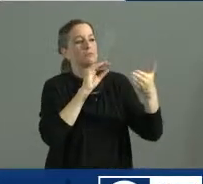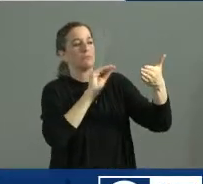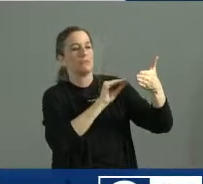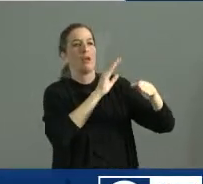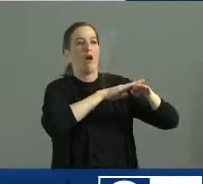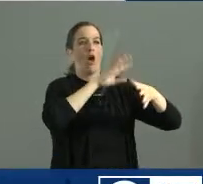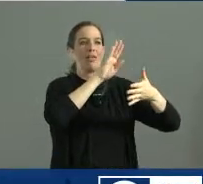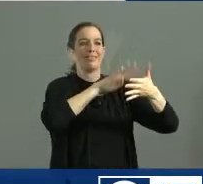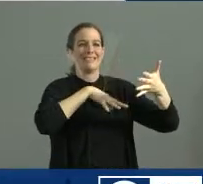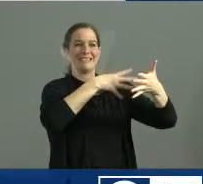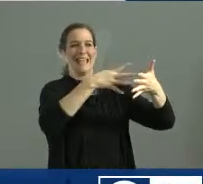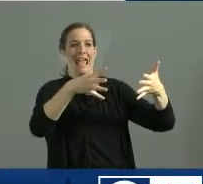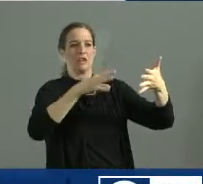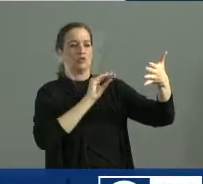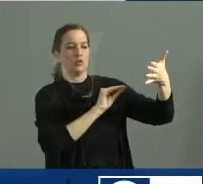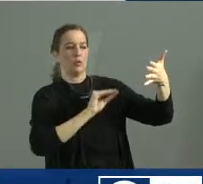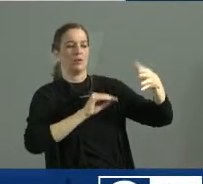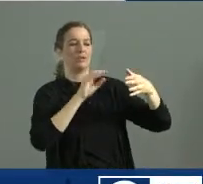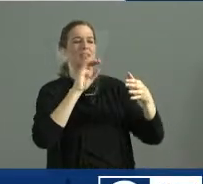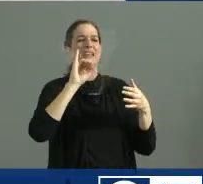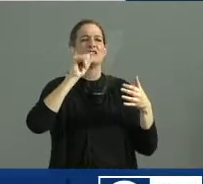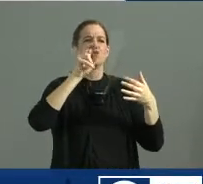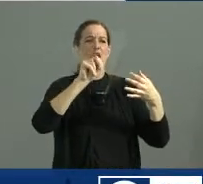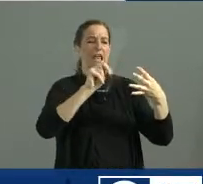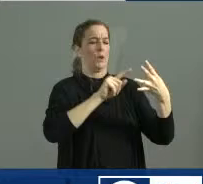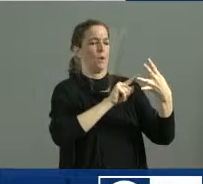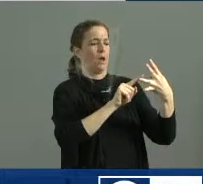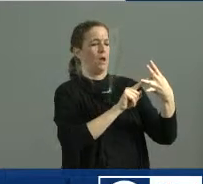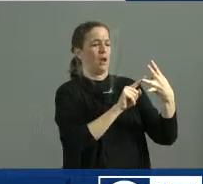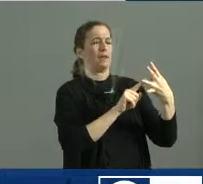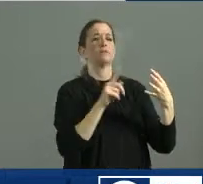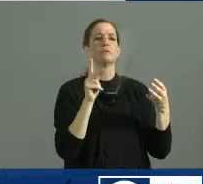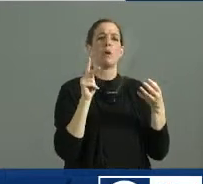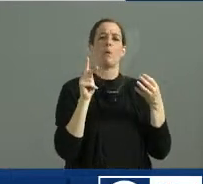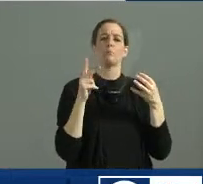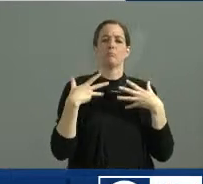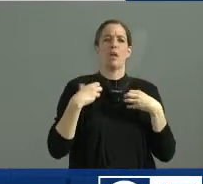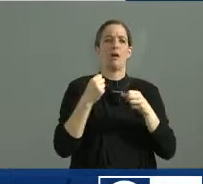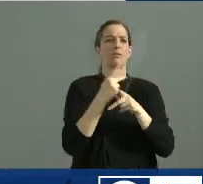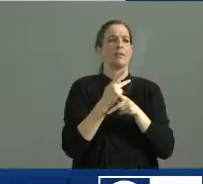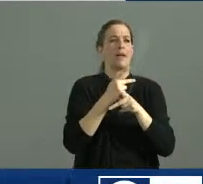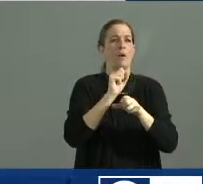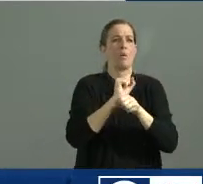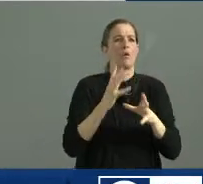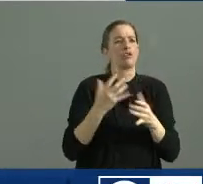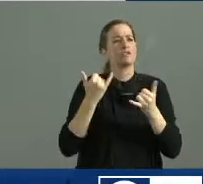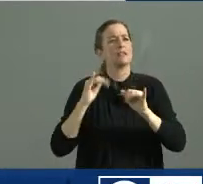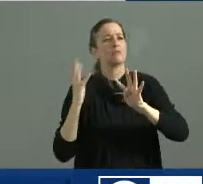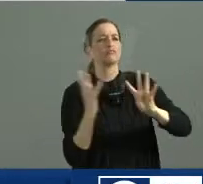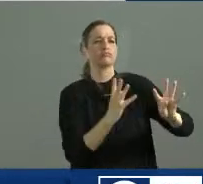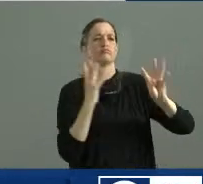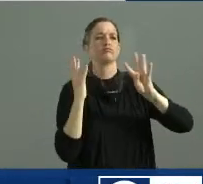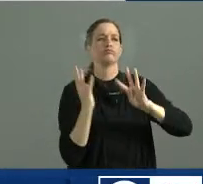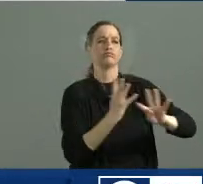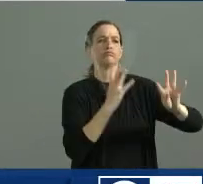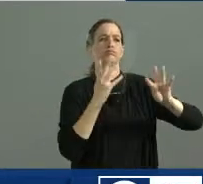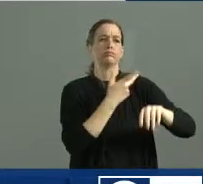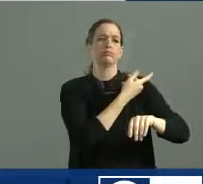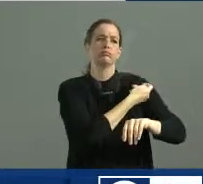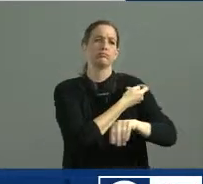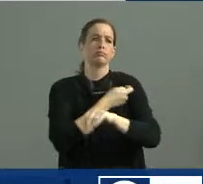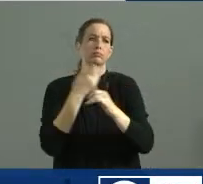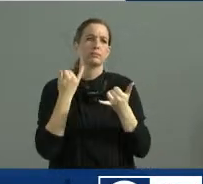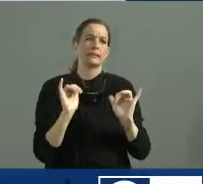like the third week in January, so people will still be continuing to get it. So I think that it's promising that we've had that much of